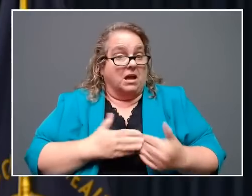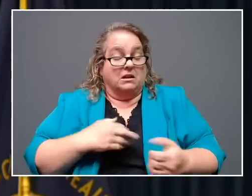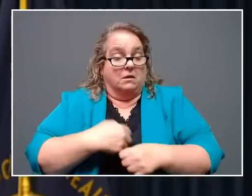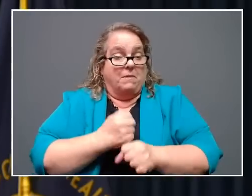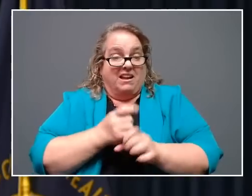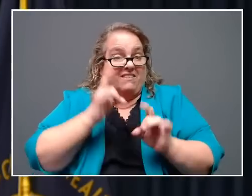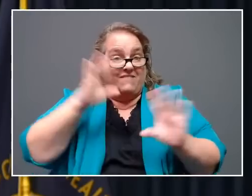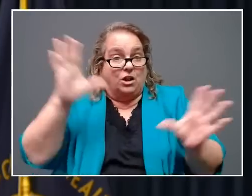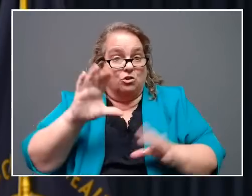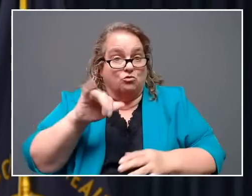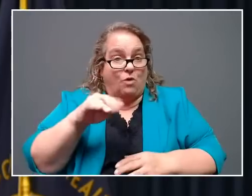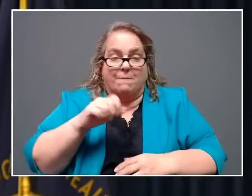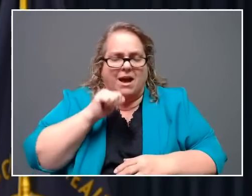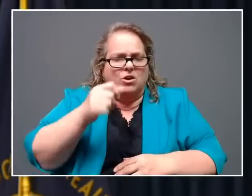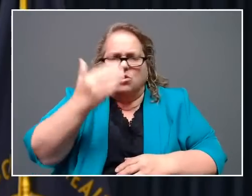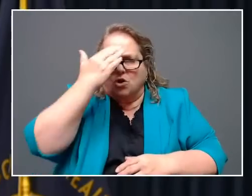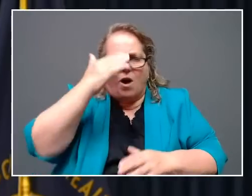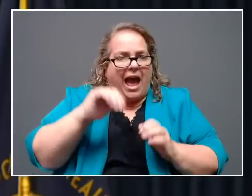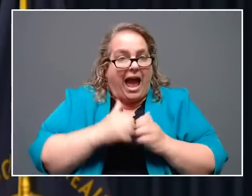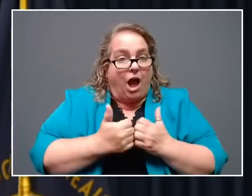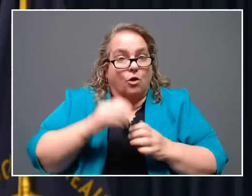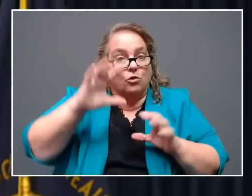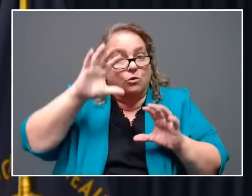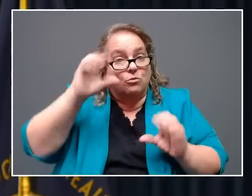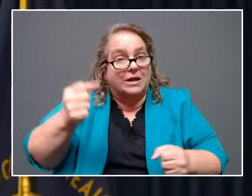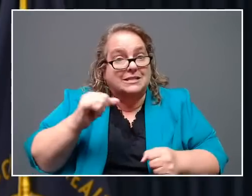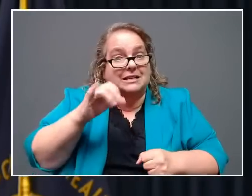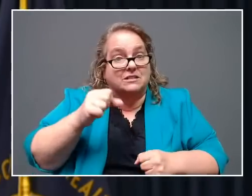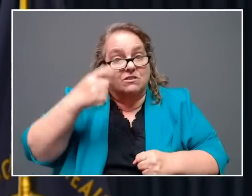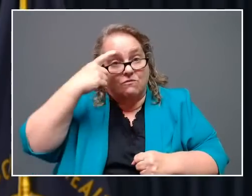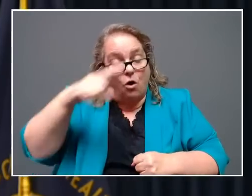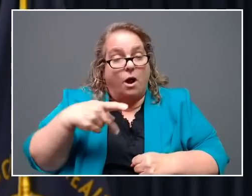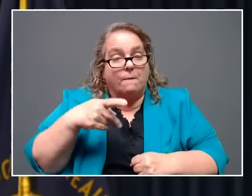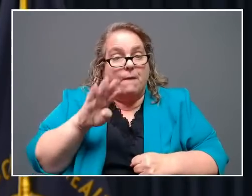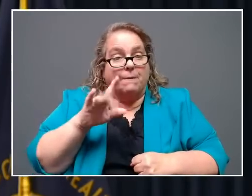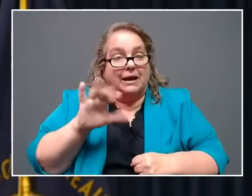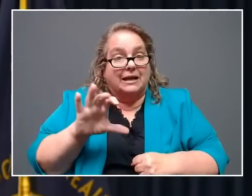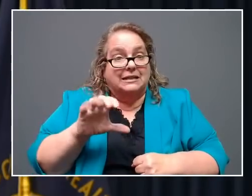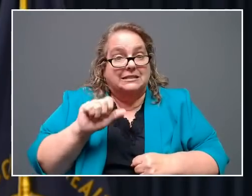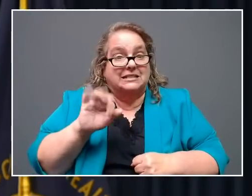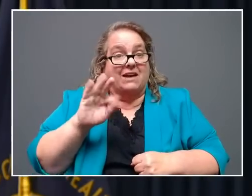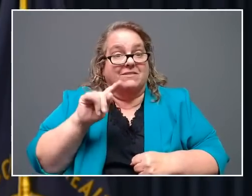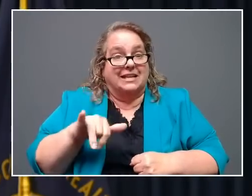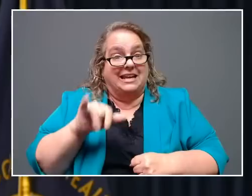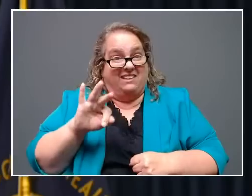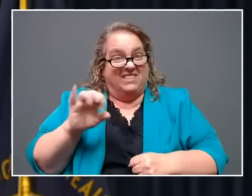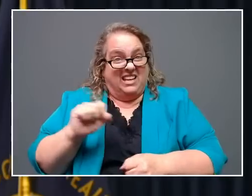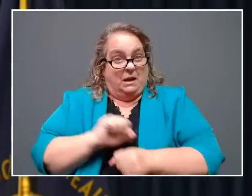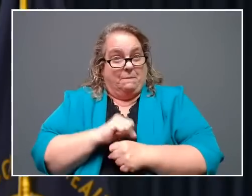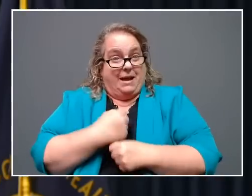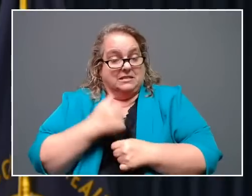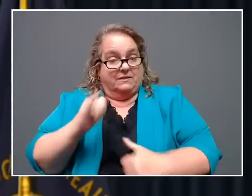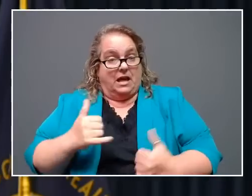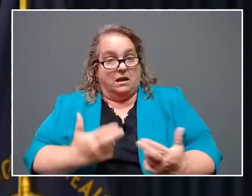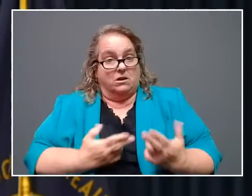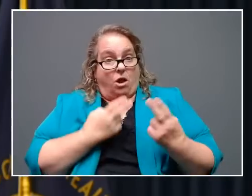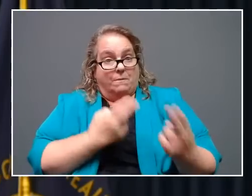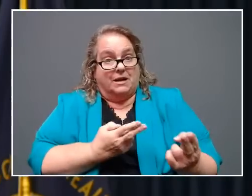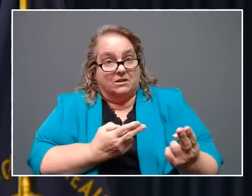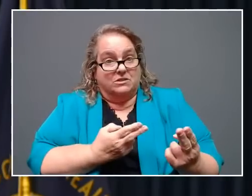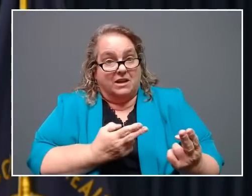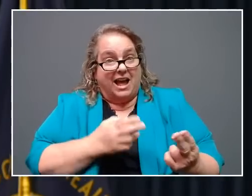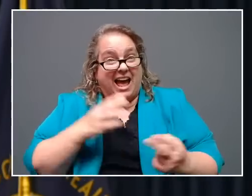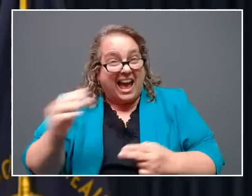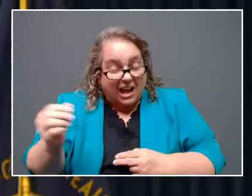president could say he's for public safety if he makes this nomination, and I don't know how our current attorney general says he's pro-law enforcement